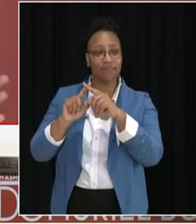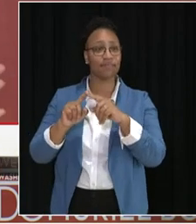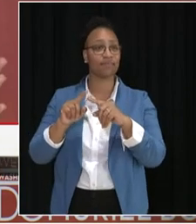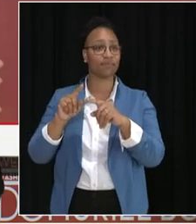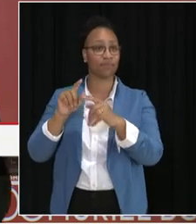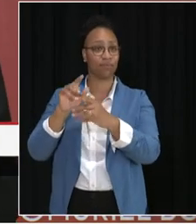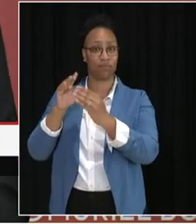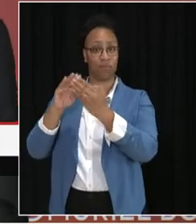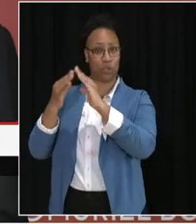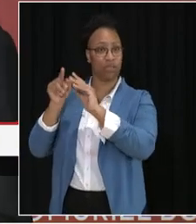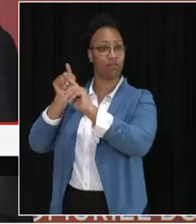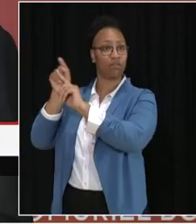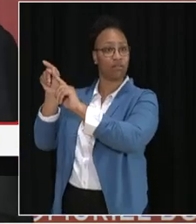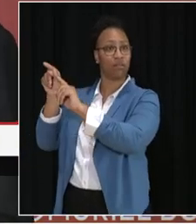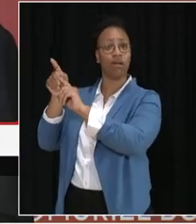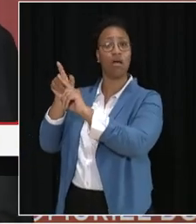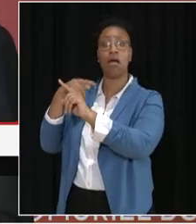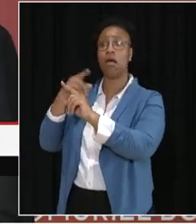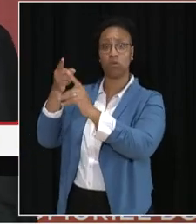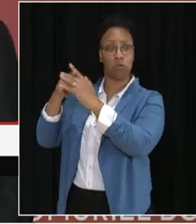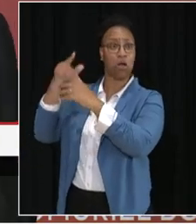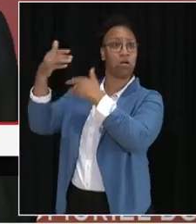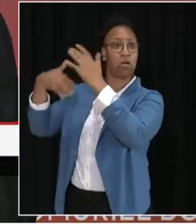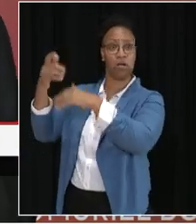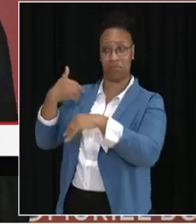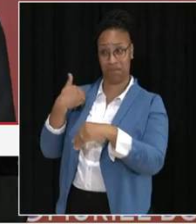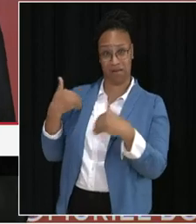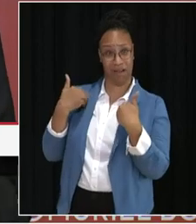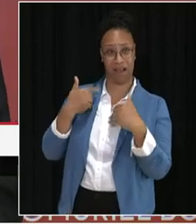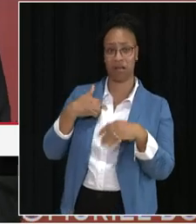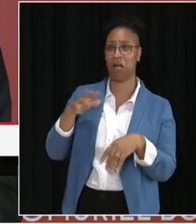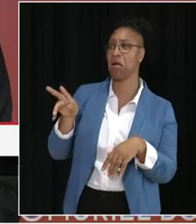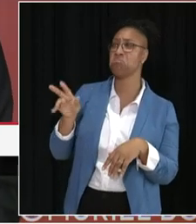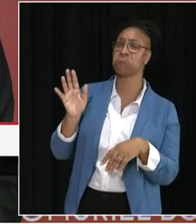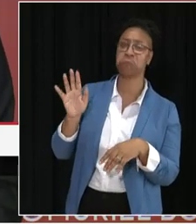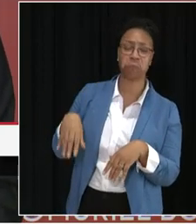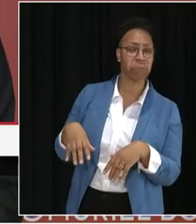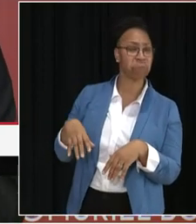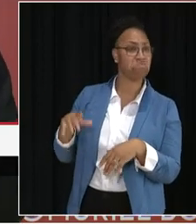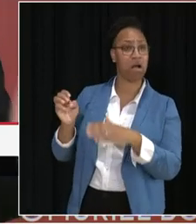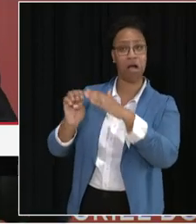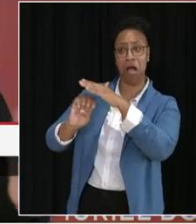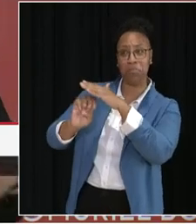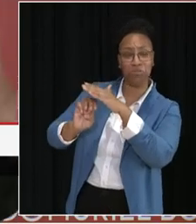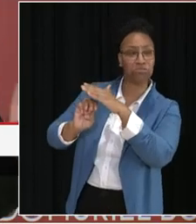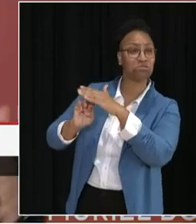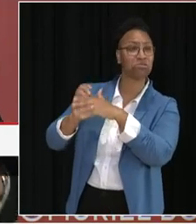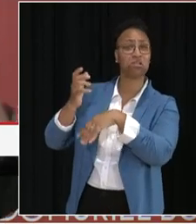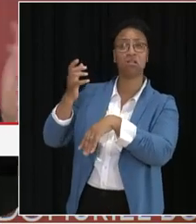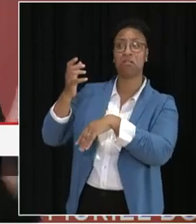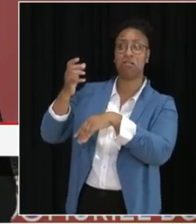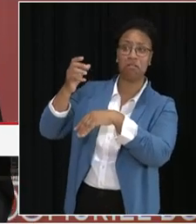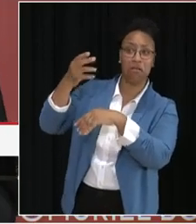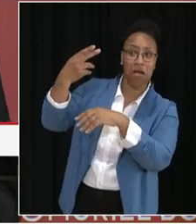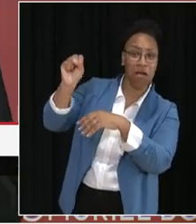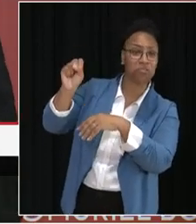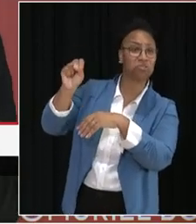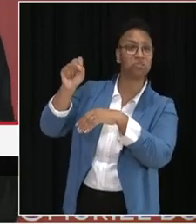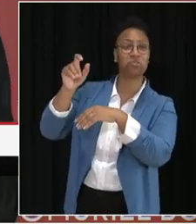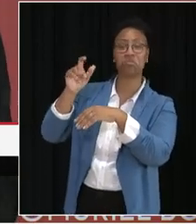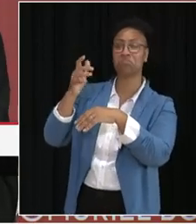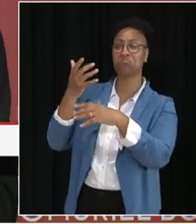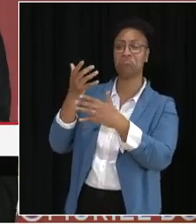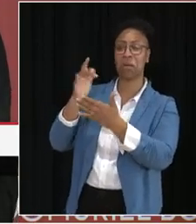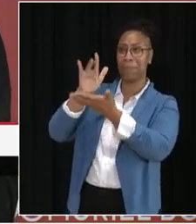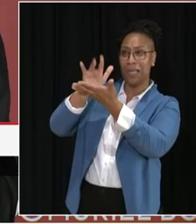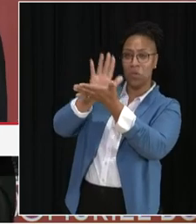very concerned about early childhood education. We're pretty good at the higher education piece, medical school, law school, business school. But